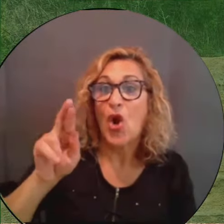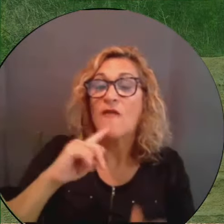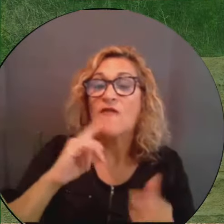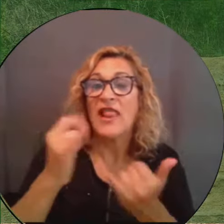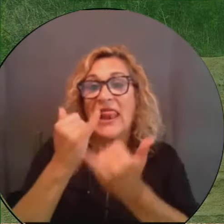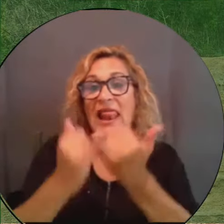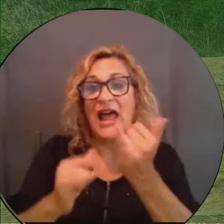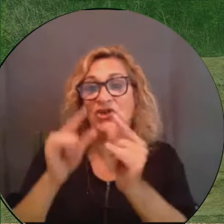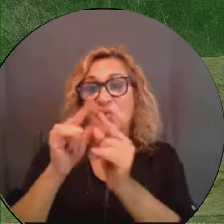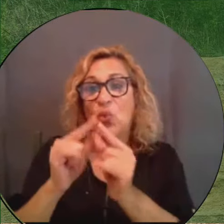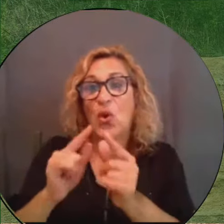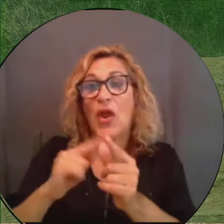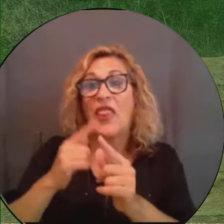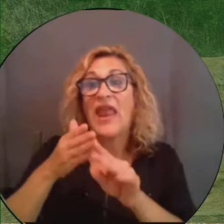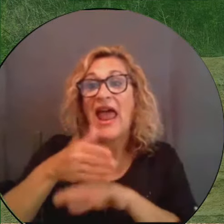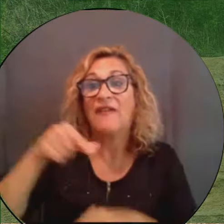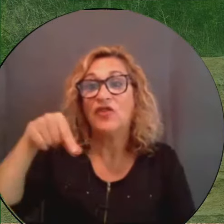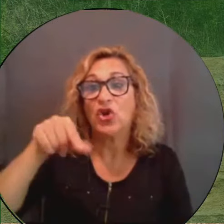Pilar.